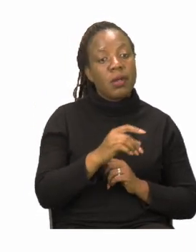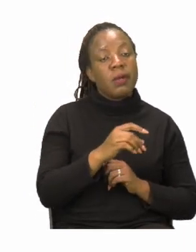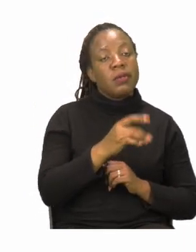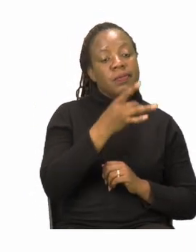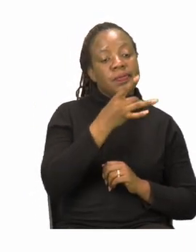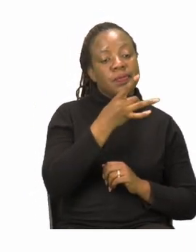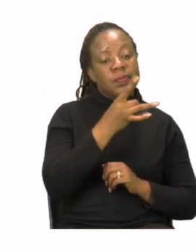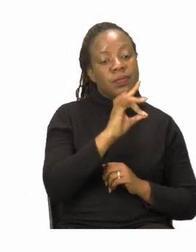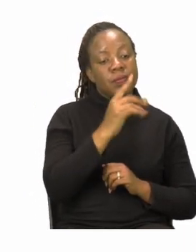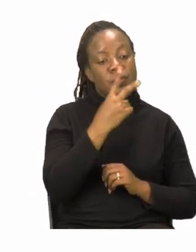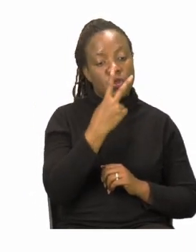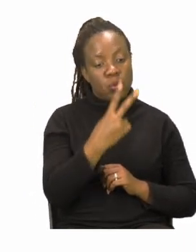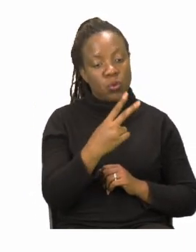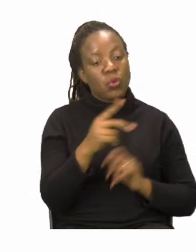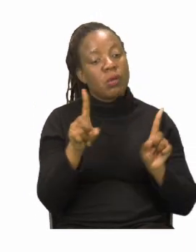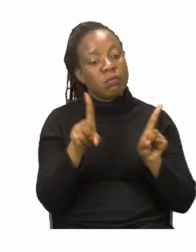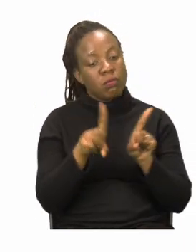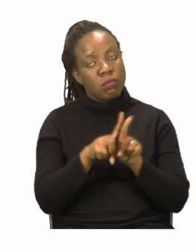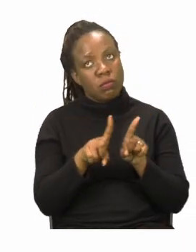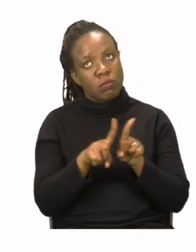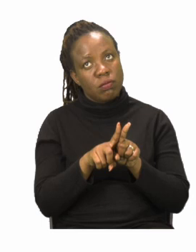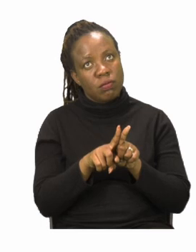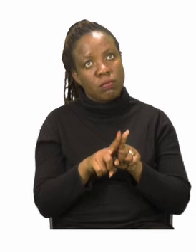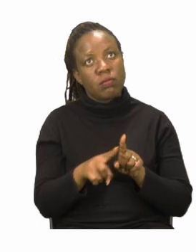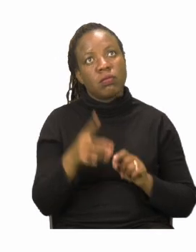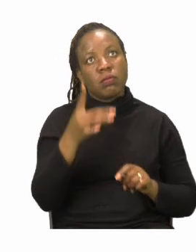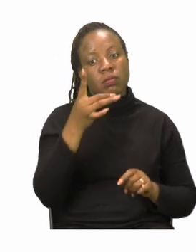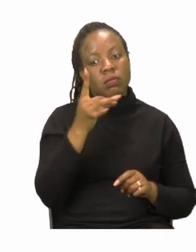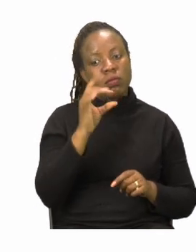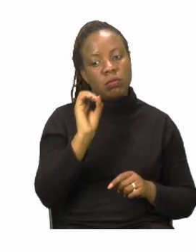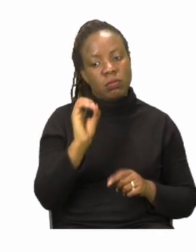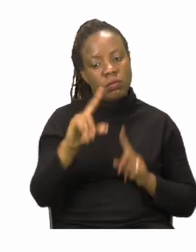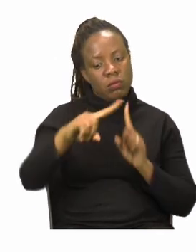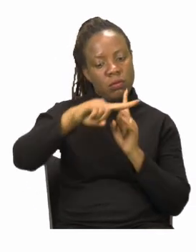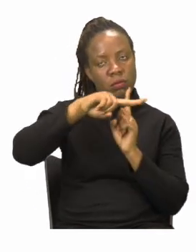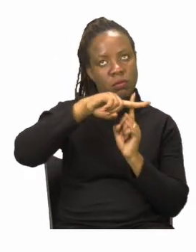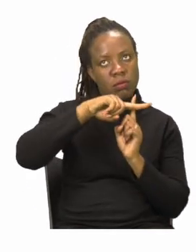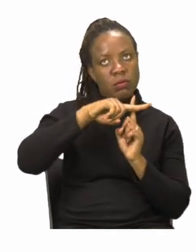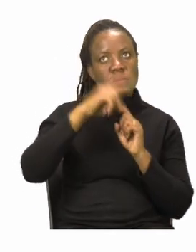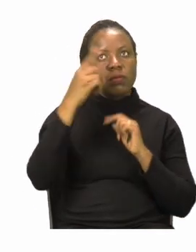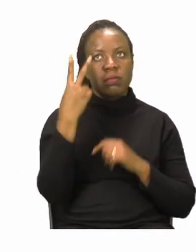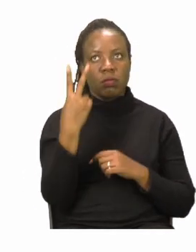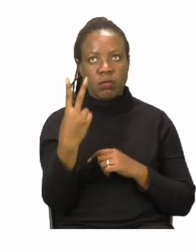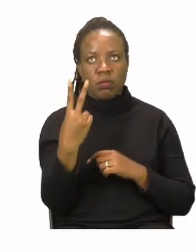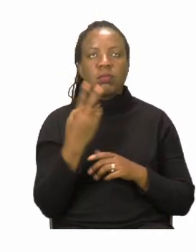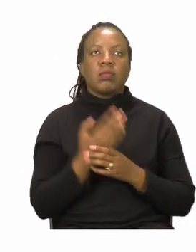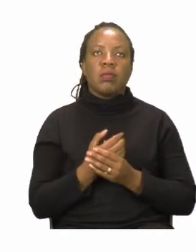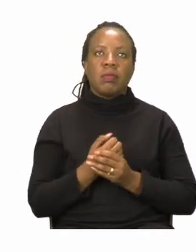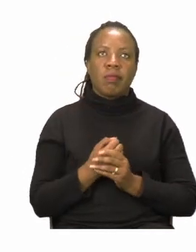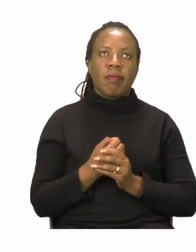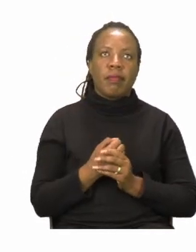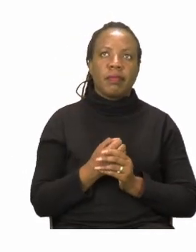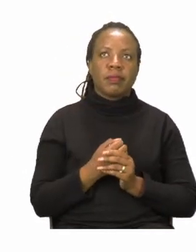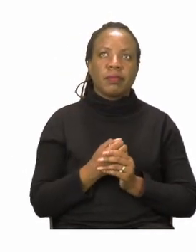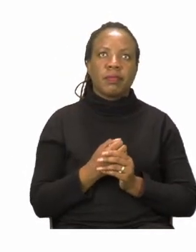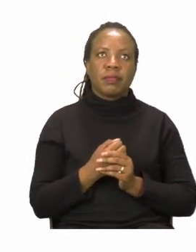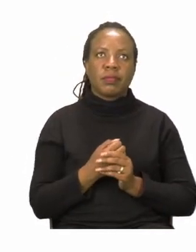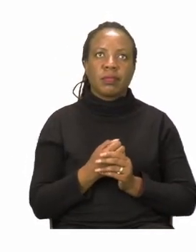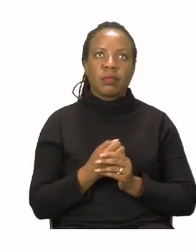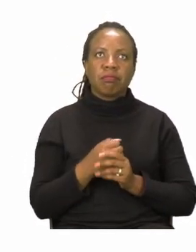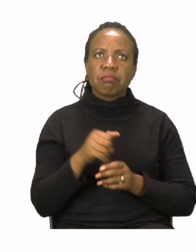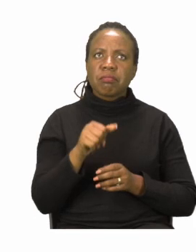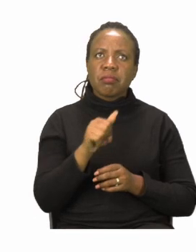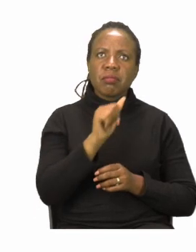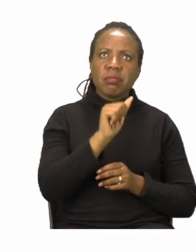82 equals 80 plus 2. Okay, now we have to look at the rest of